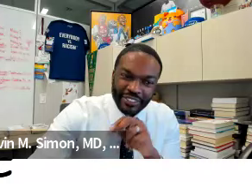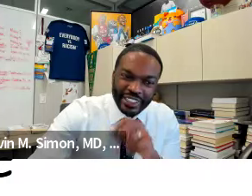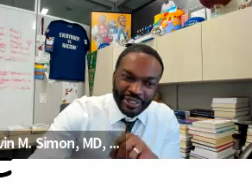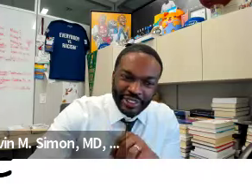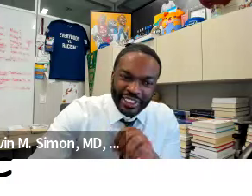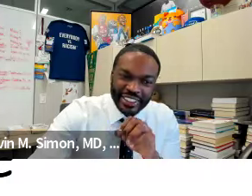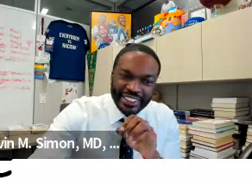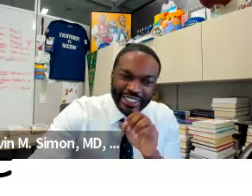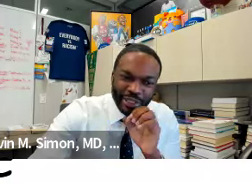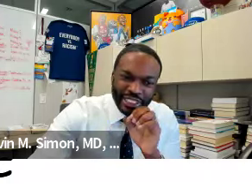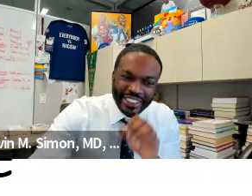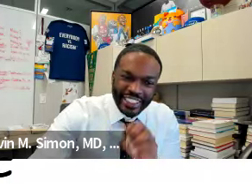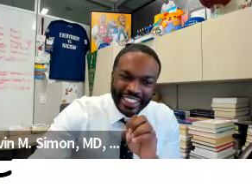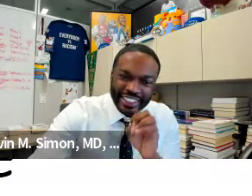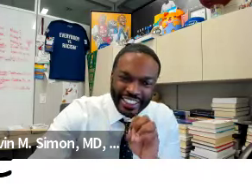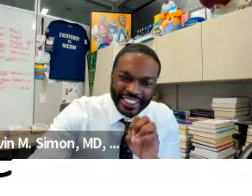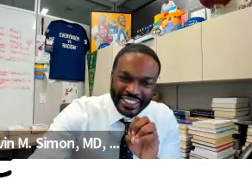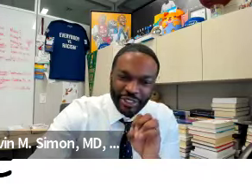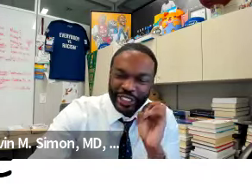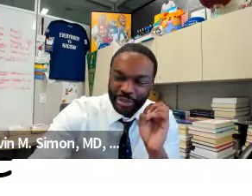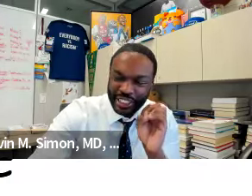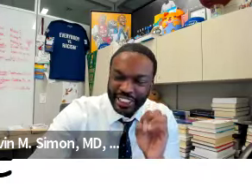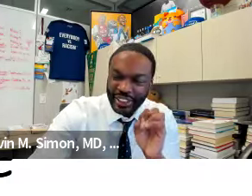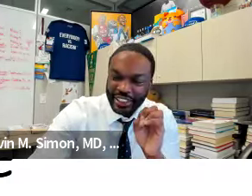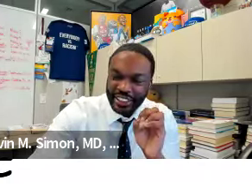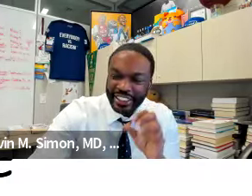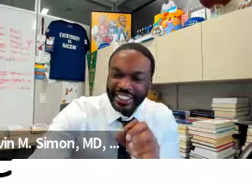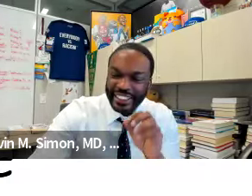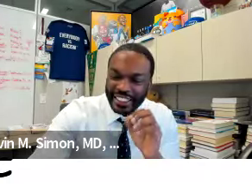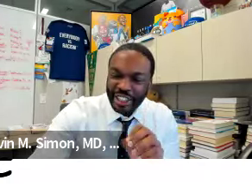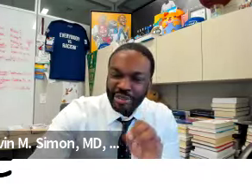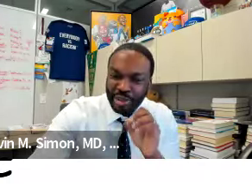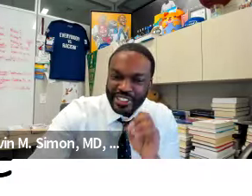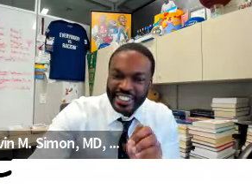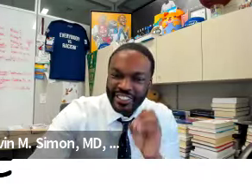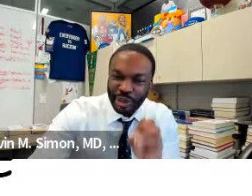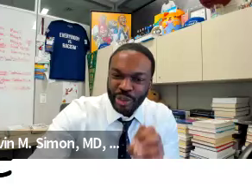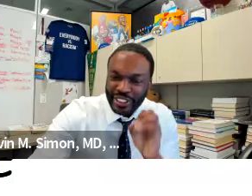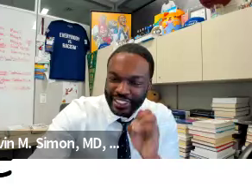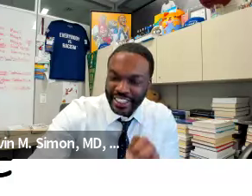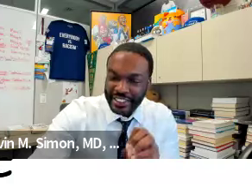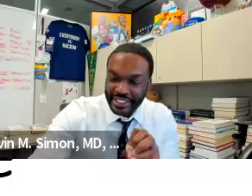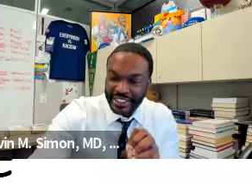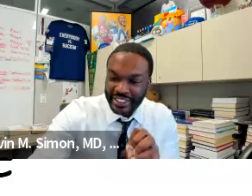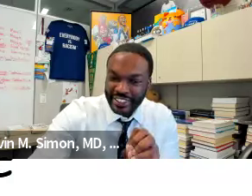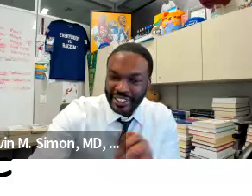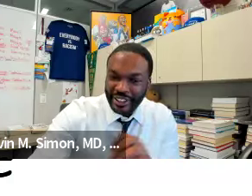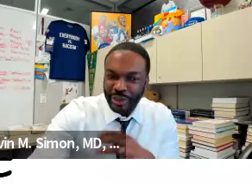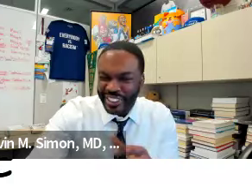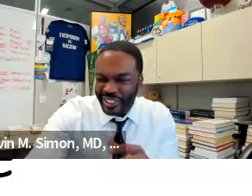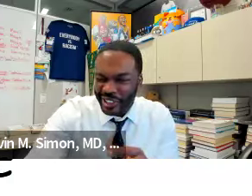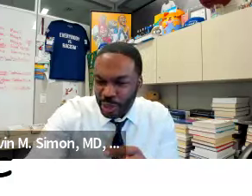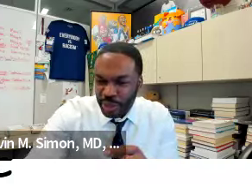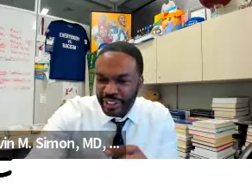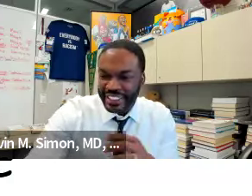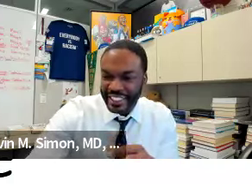ASD have difficulty maintaining attention when completing their perceived boring task, what